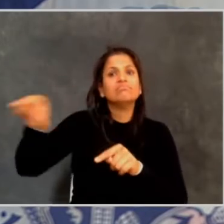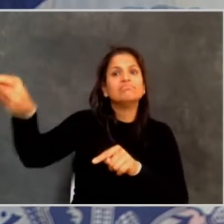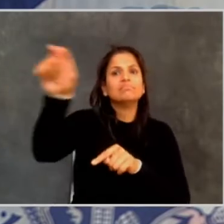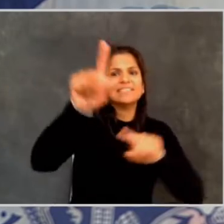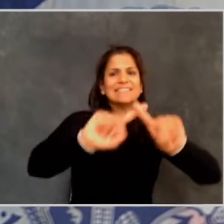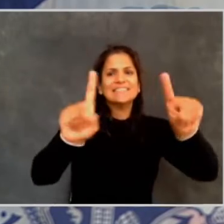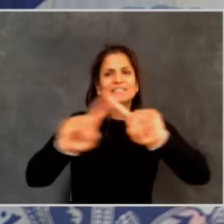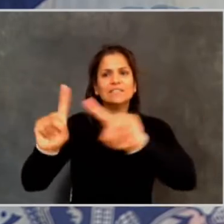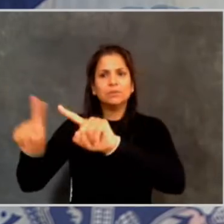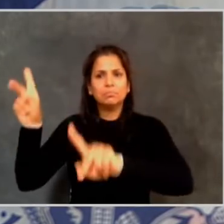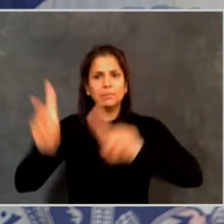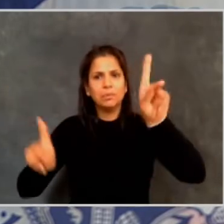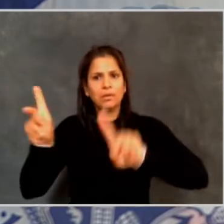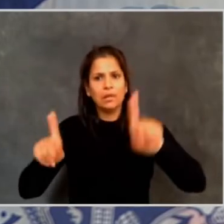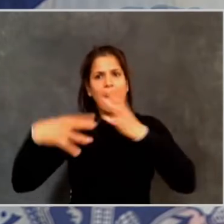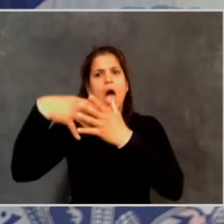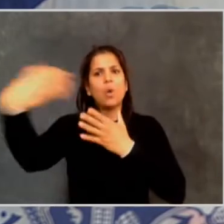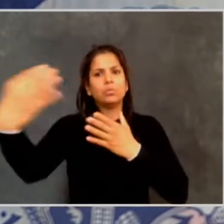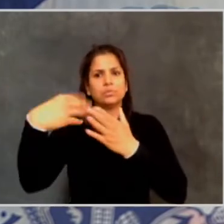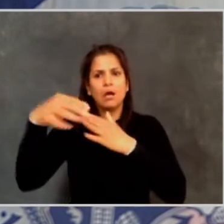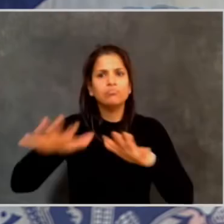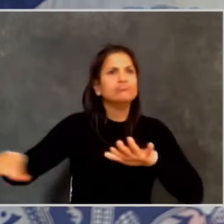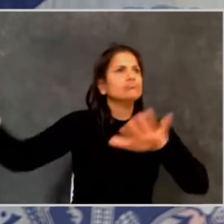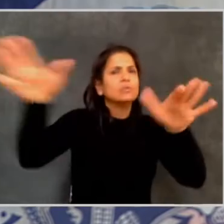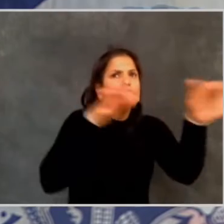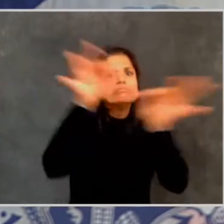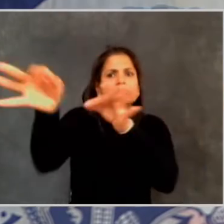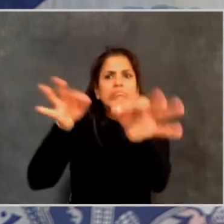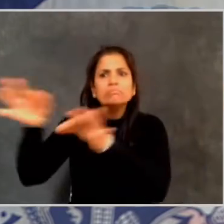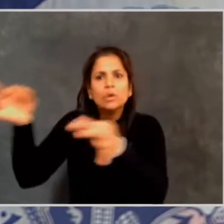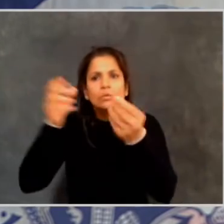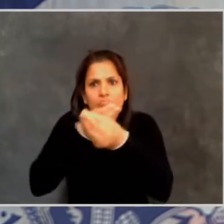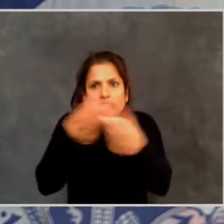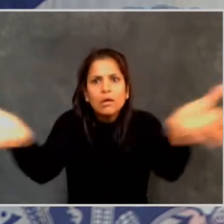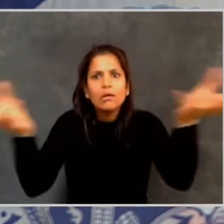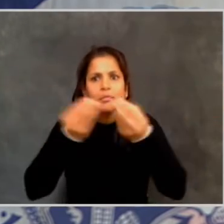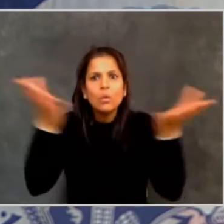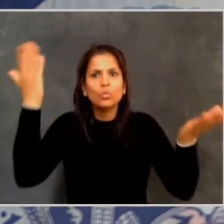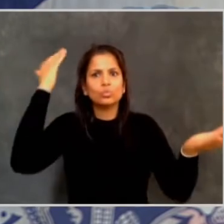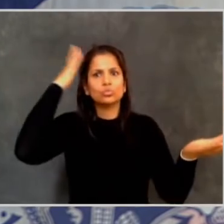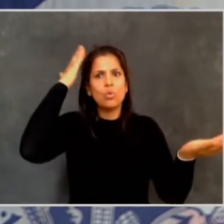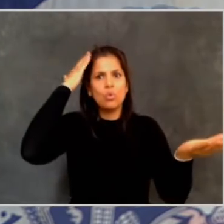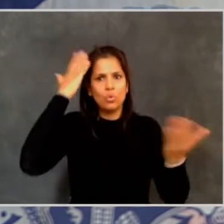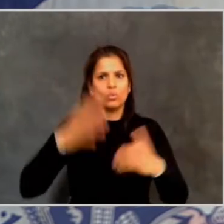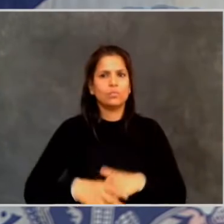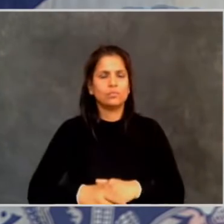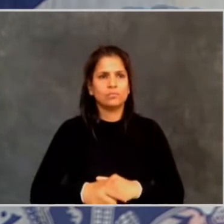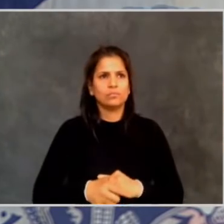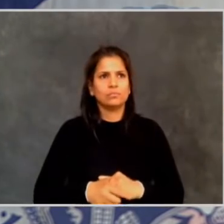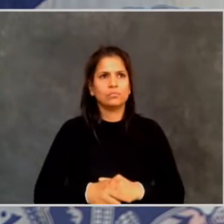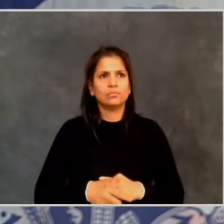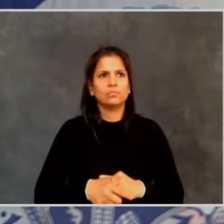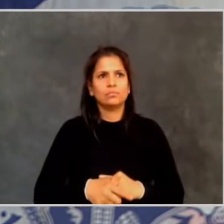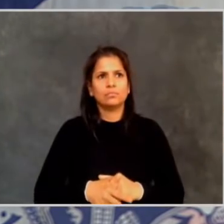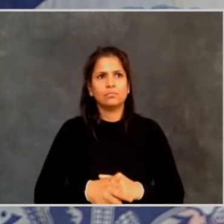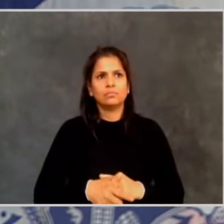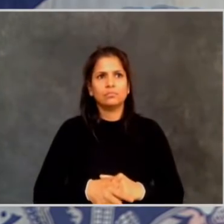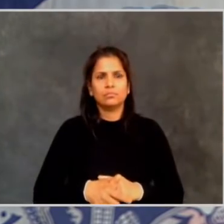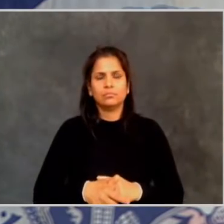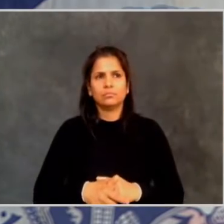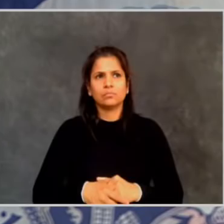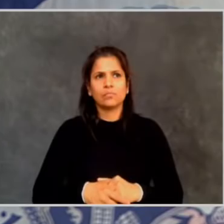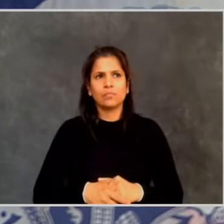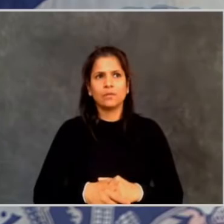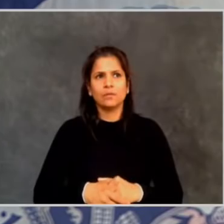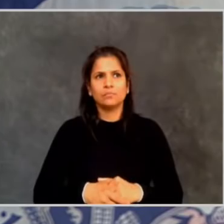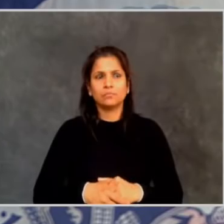definitely found that people can talk to an actual human being with medical training. It makes a big difference. We want to go deeper now. We're going to figure out how to do